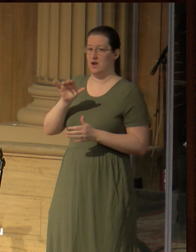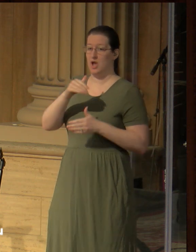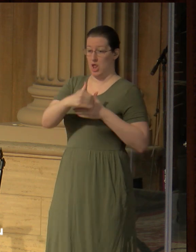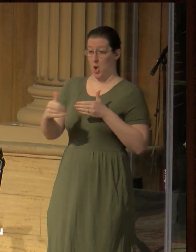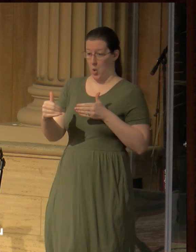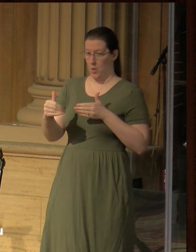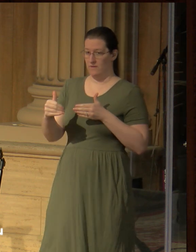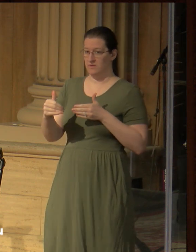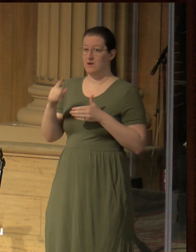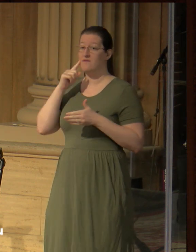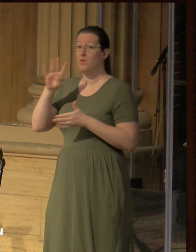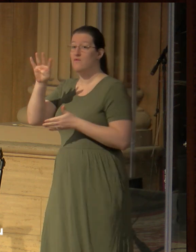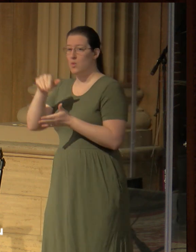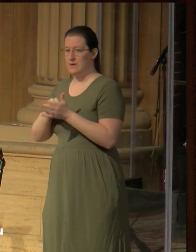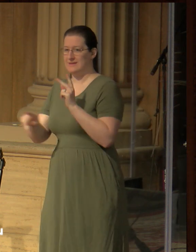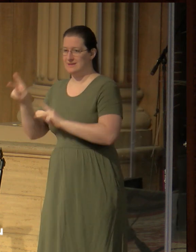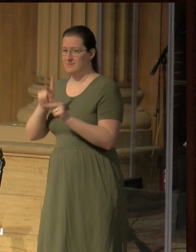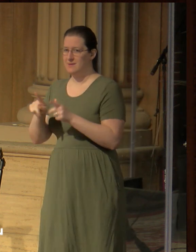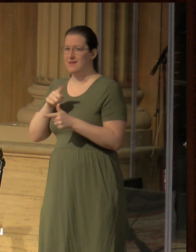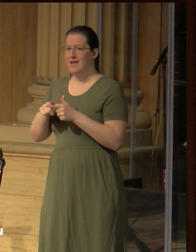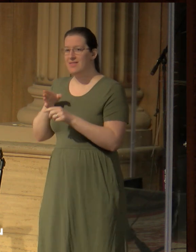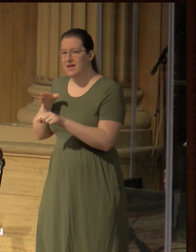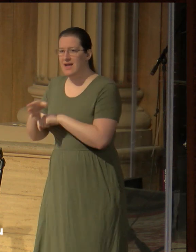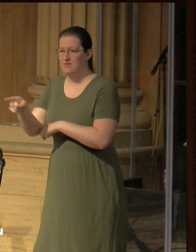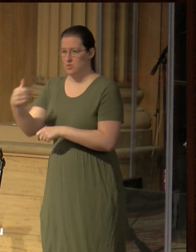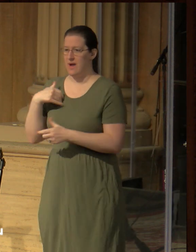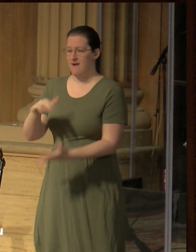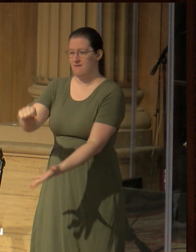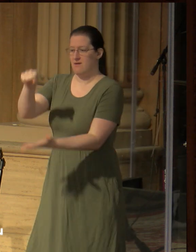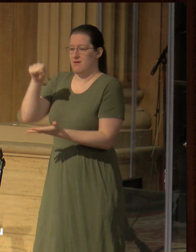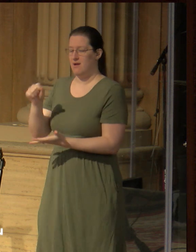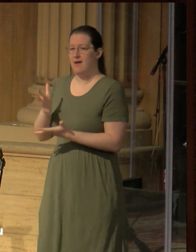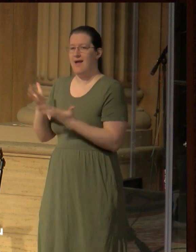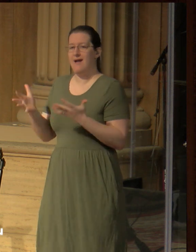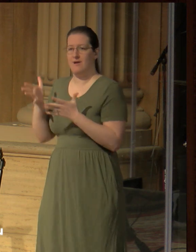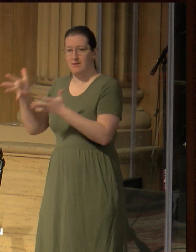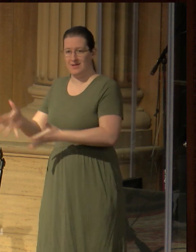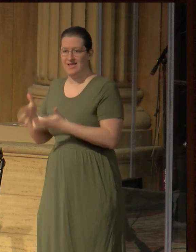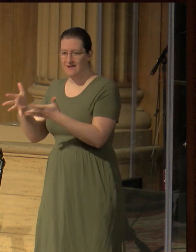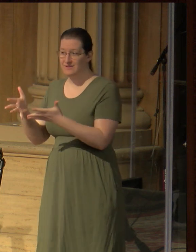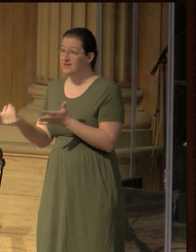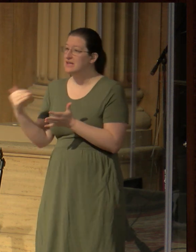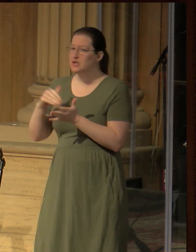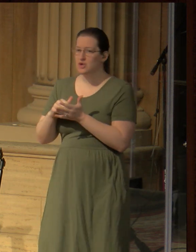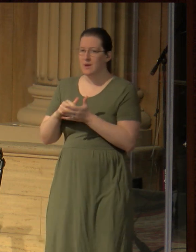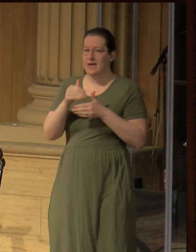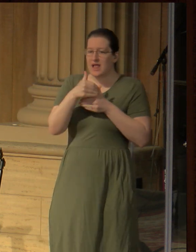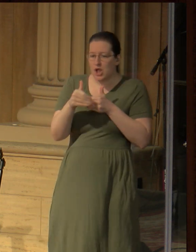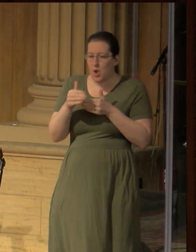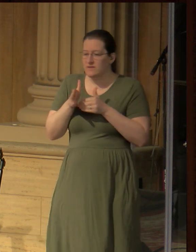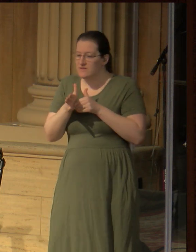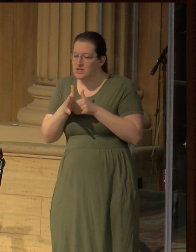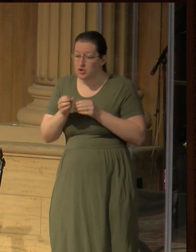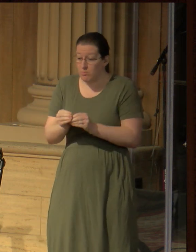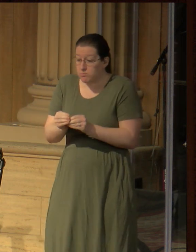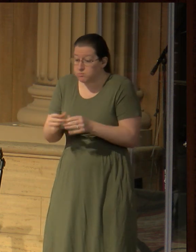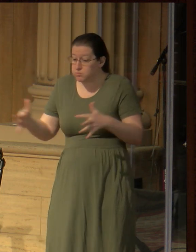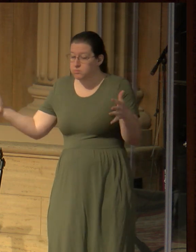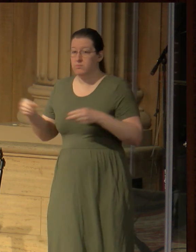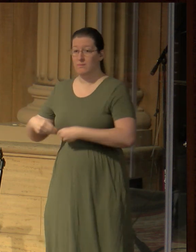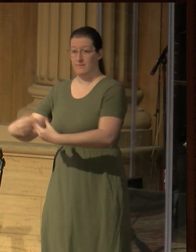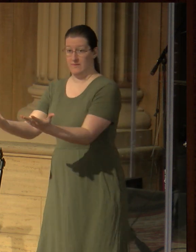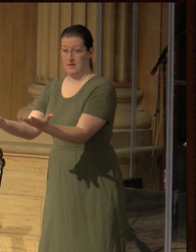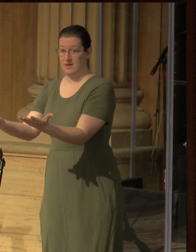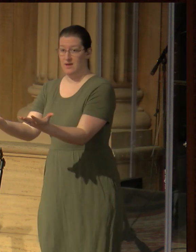gathered? So he then goes into Gentile territory, same thing. They multiply the loaves, they multiply the fish, and then when they're cleaning up after all of